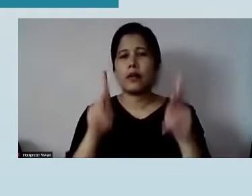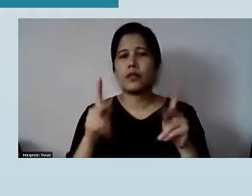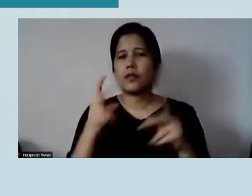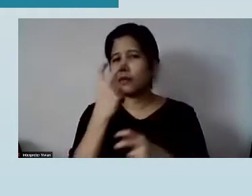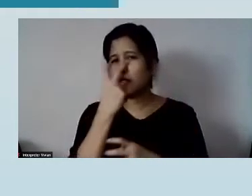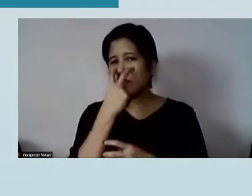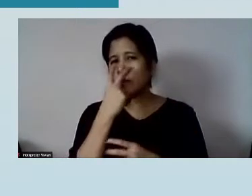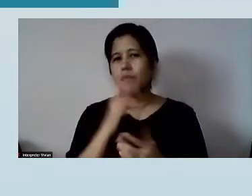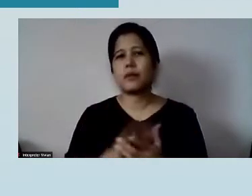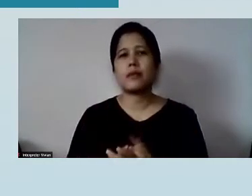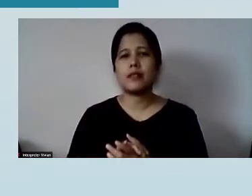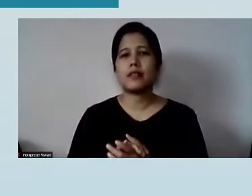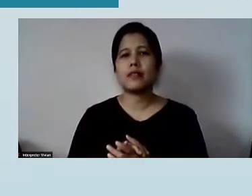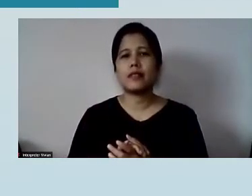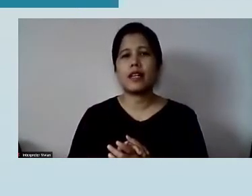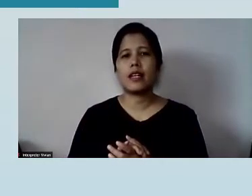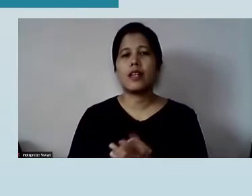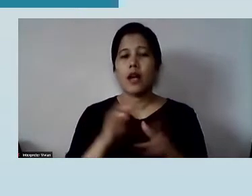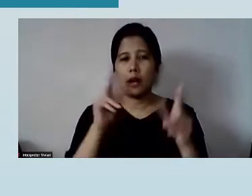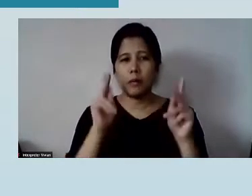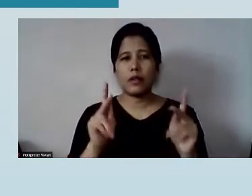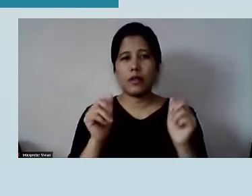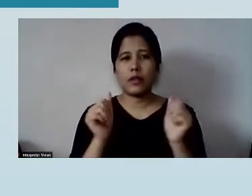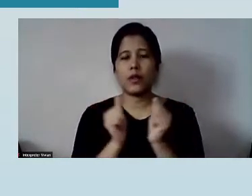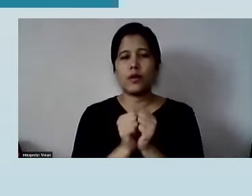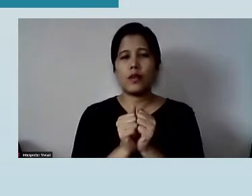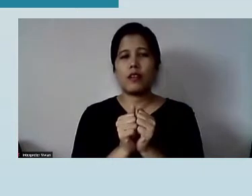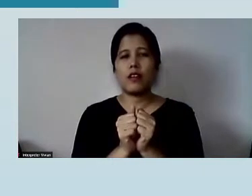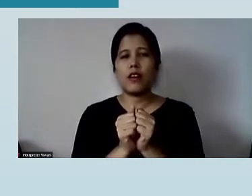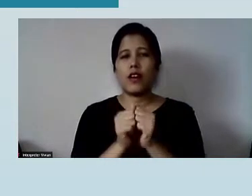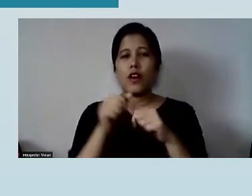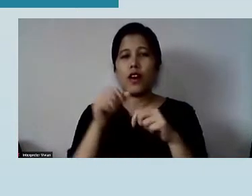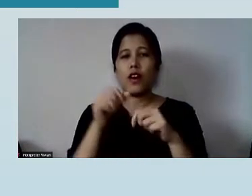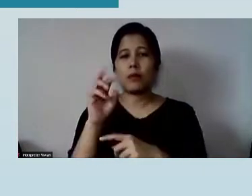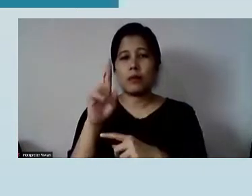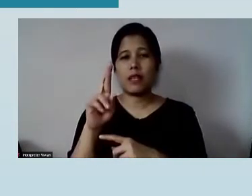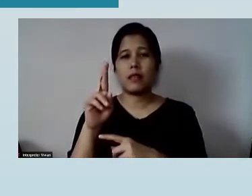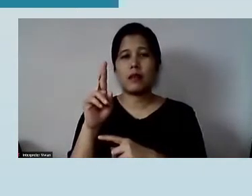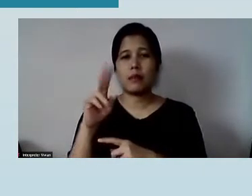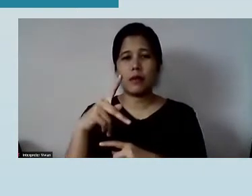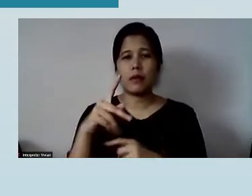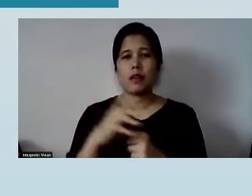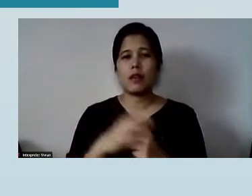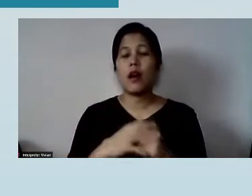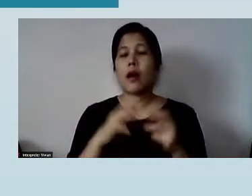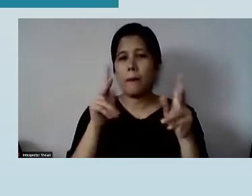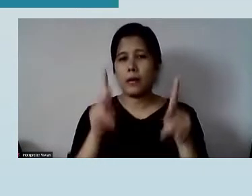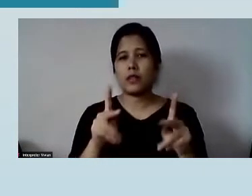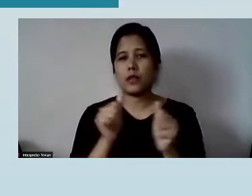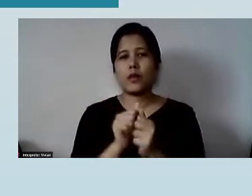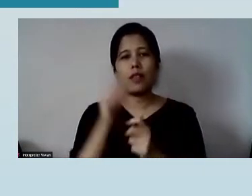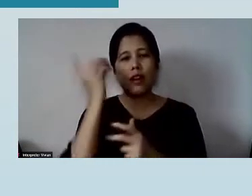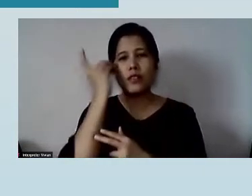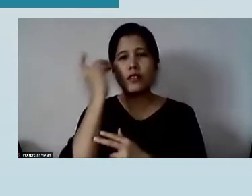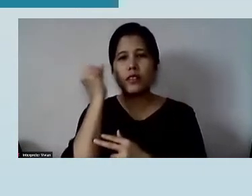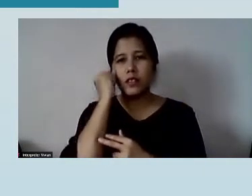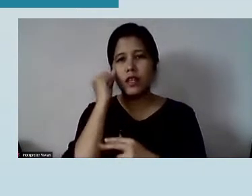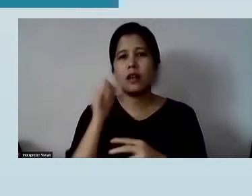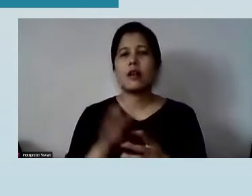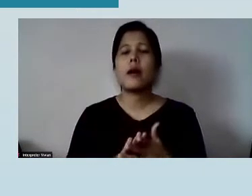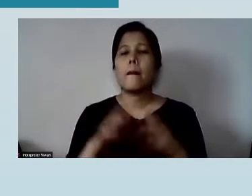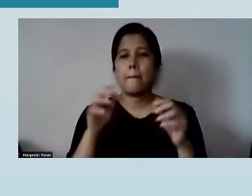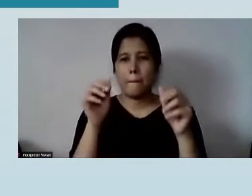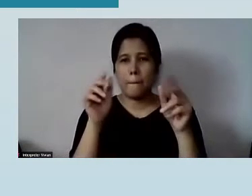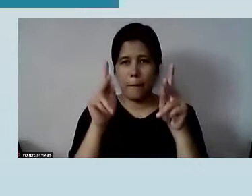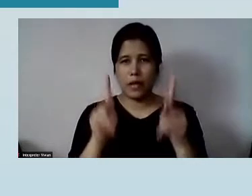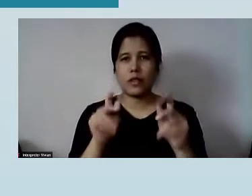visual impairment, no? Persons with orthopedic impairment, persons with Down syndrome, persons with hearing